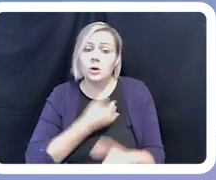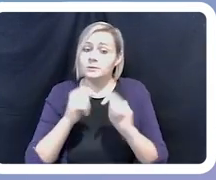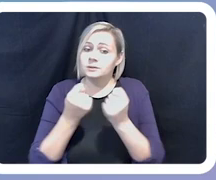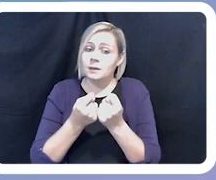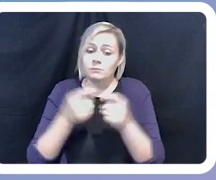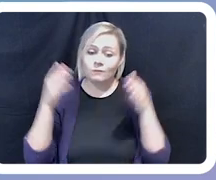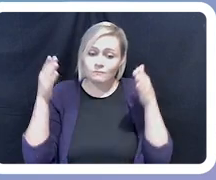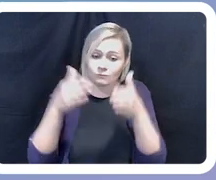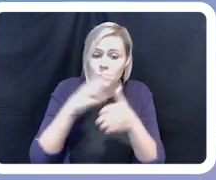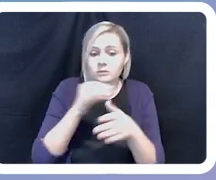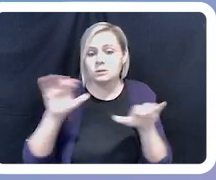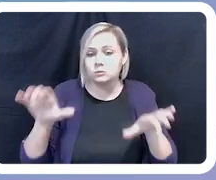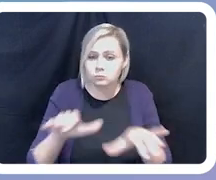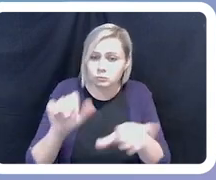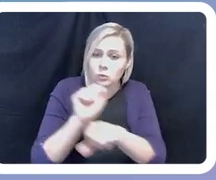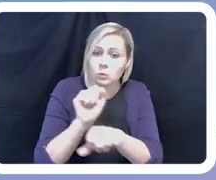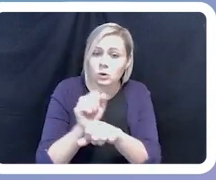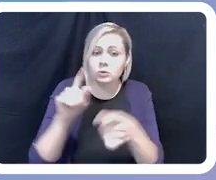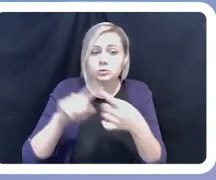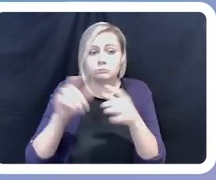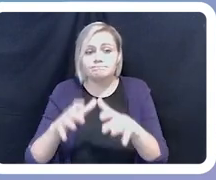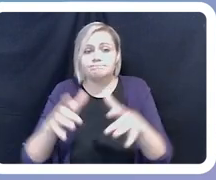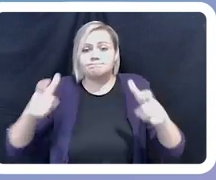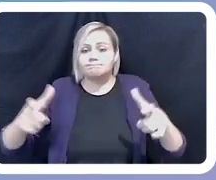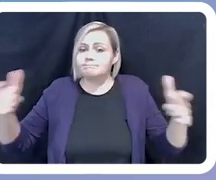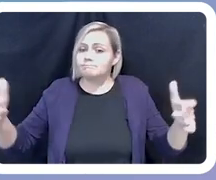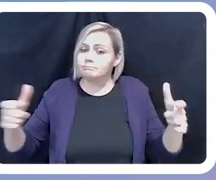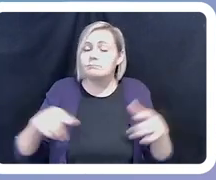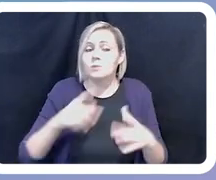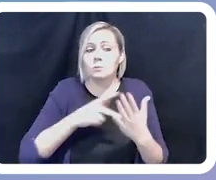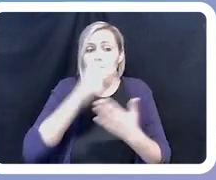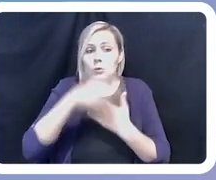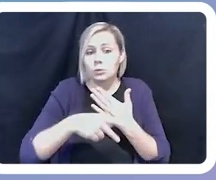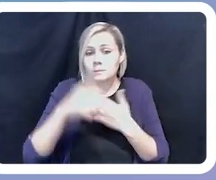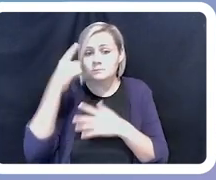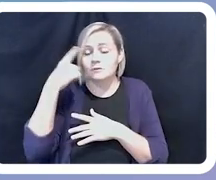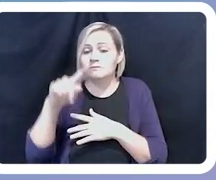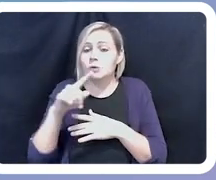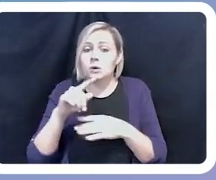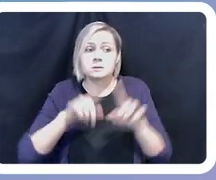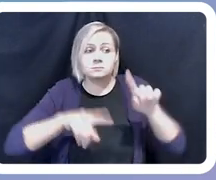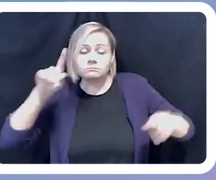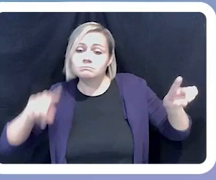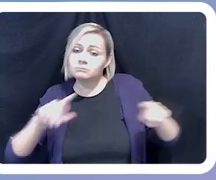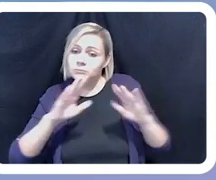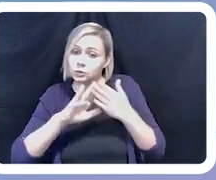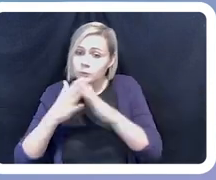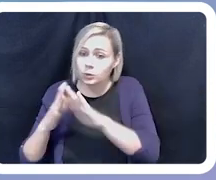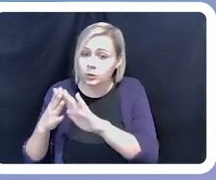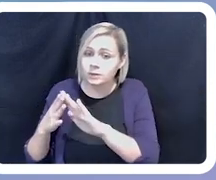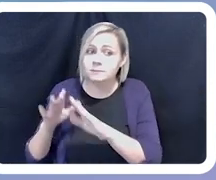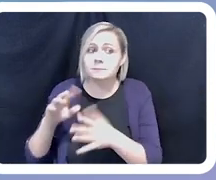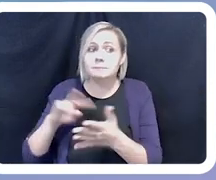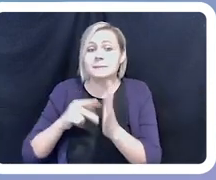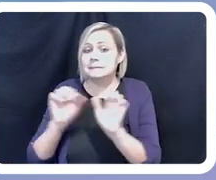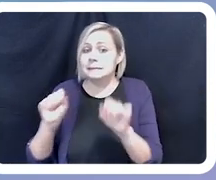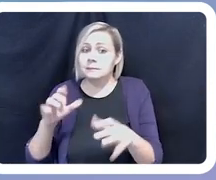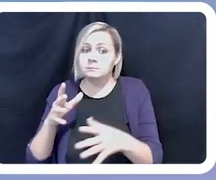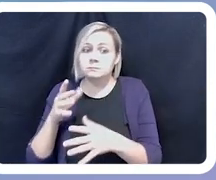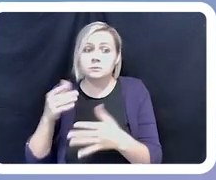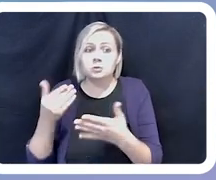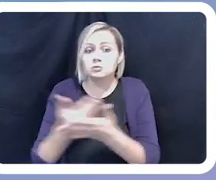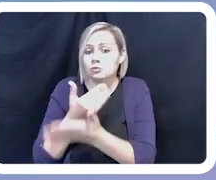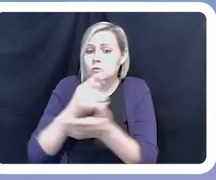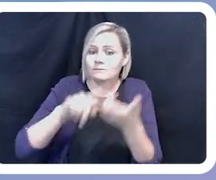focused and doing the work to expand Best Buddies programs in diverse communities, which will provide opportunities for friendship,